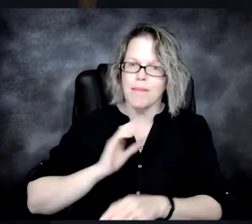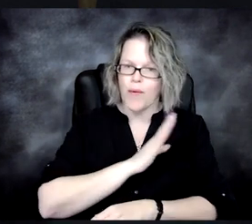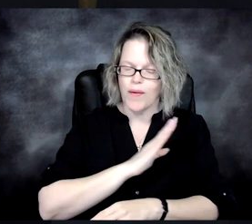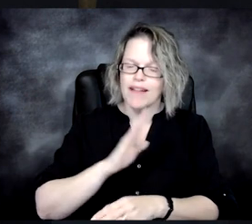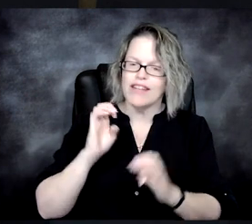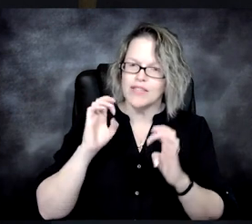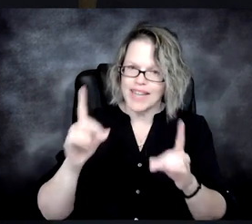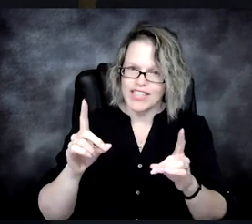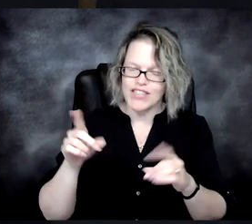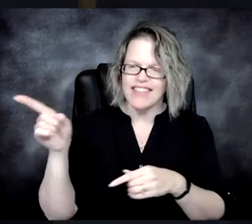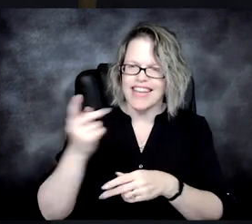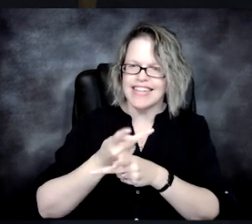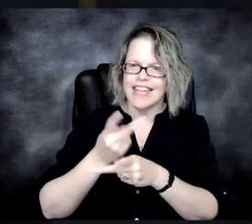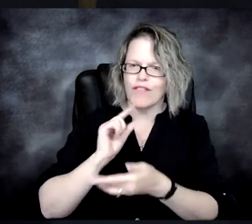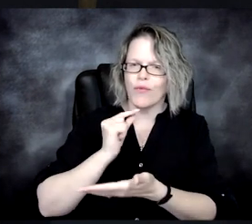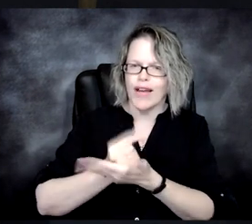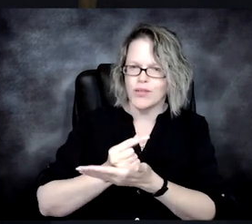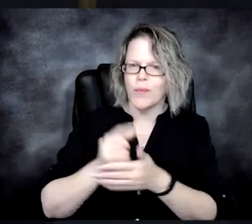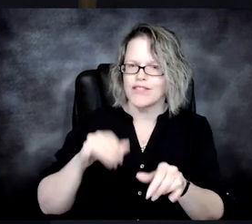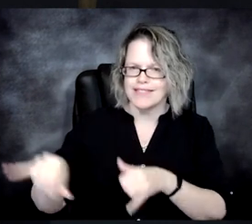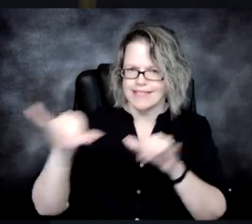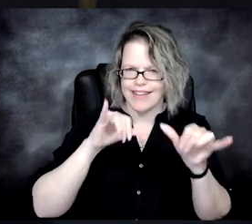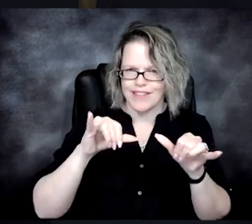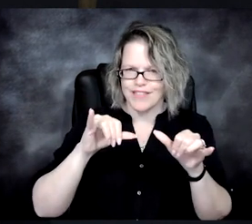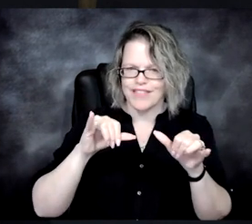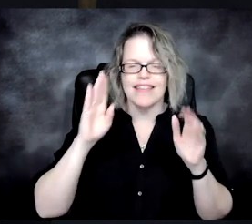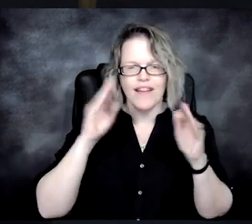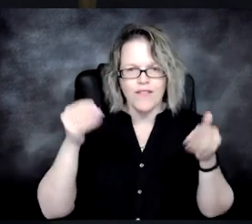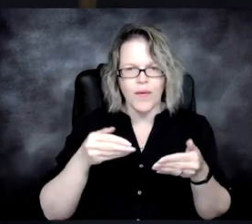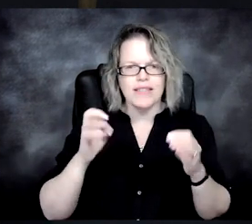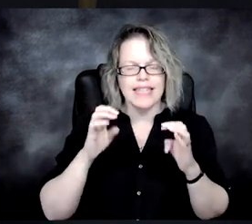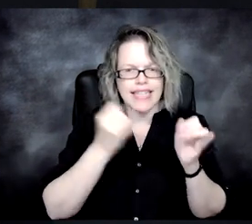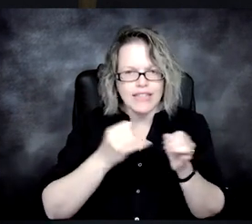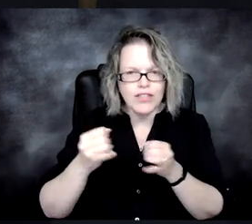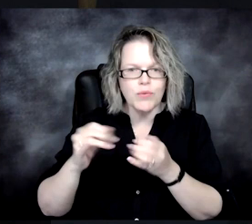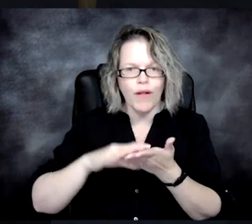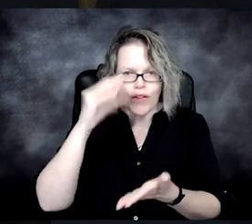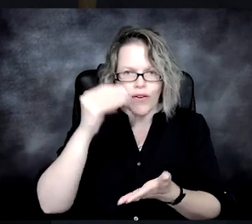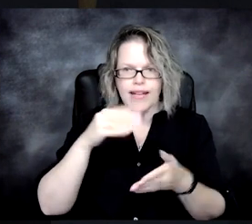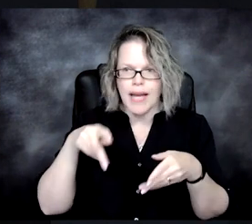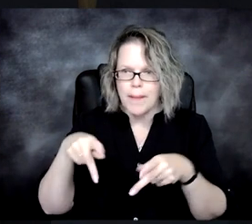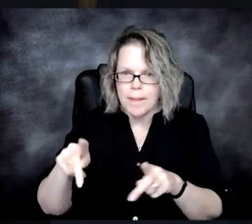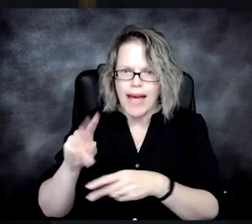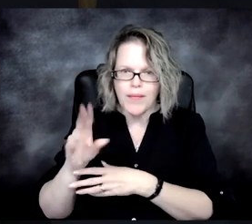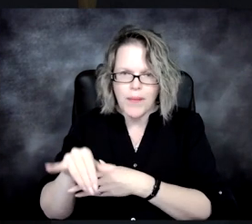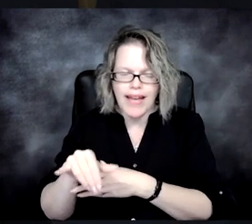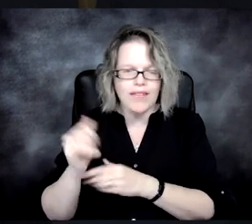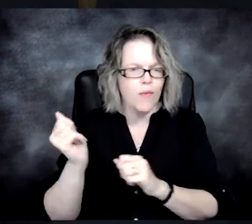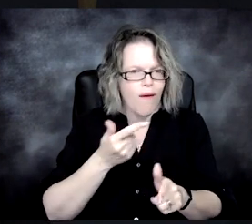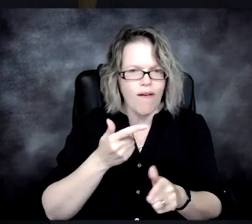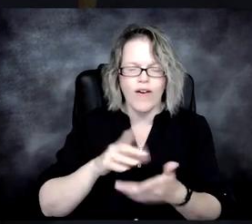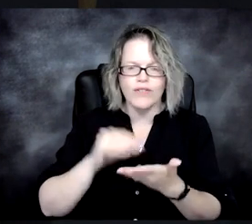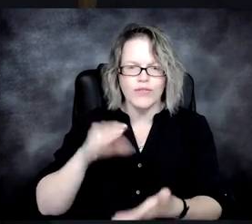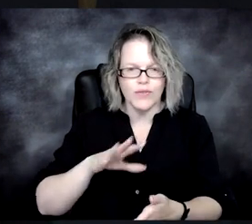graduation standards, and they really set a vision for the state around individualized learning and pathways so that all of our students see themselves in